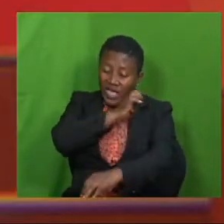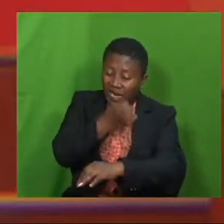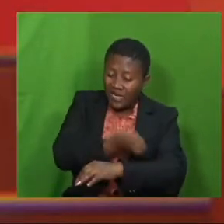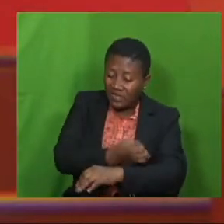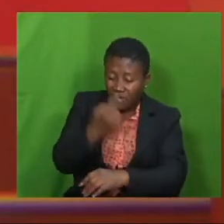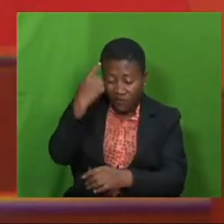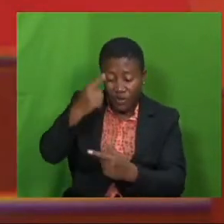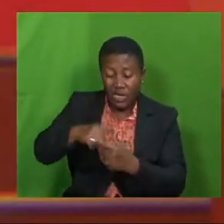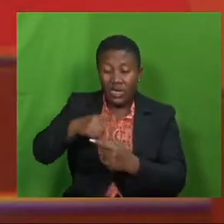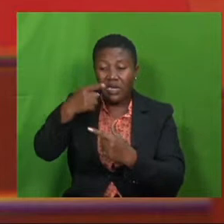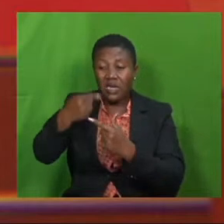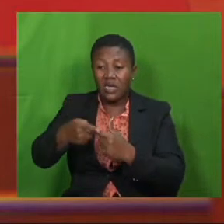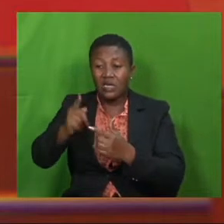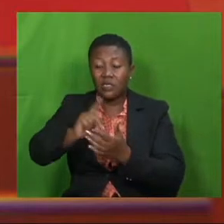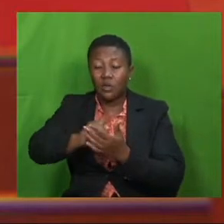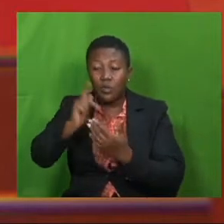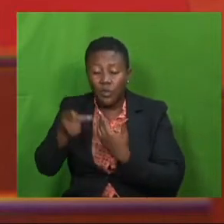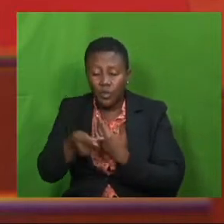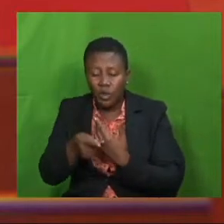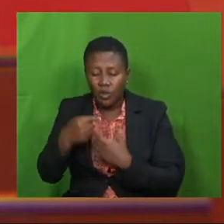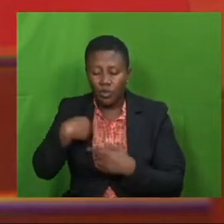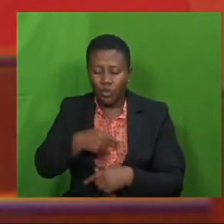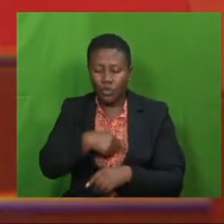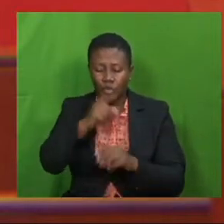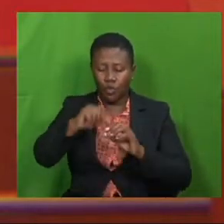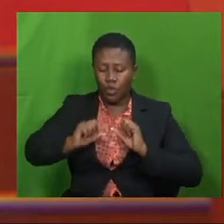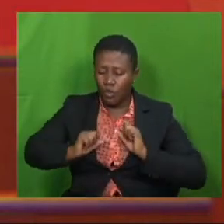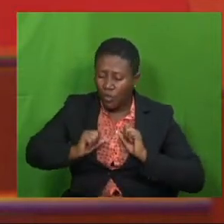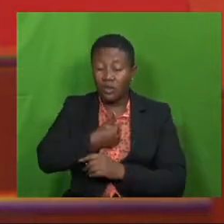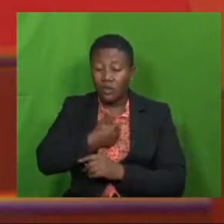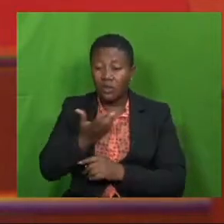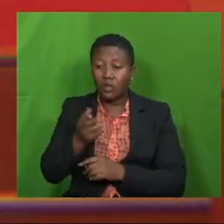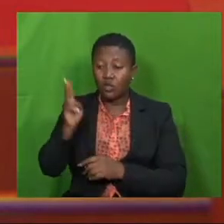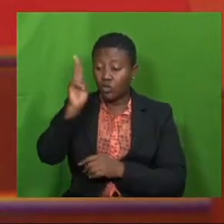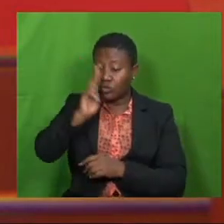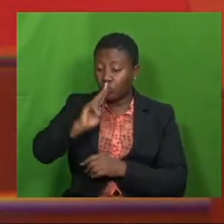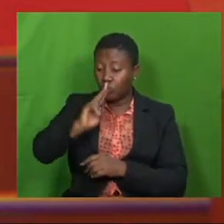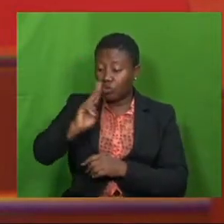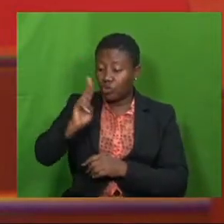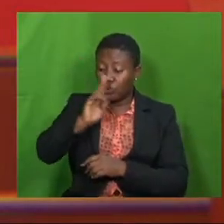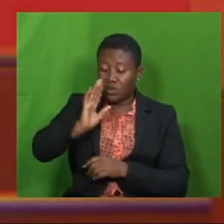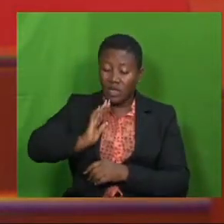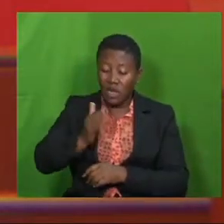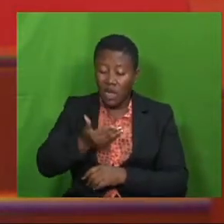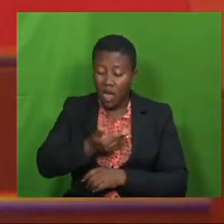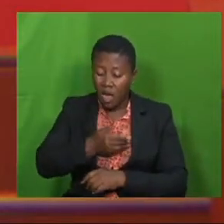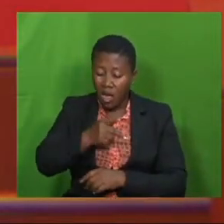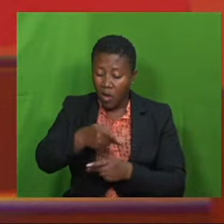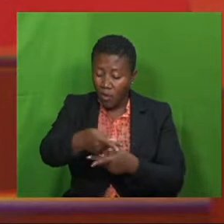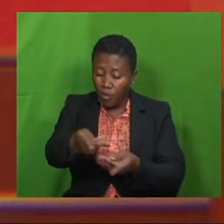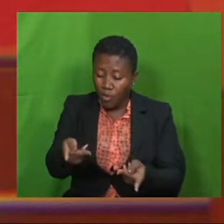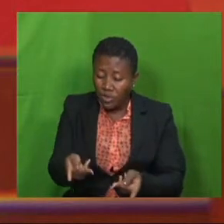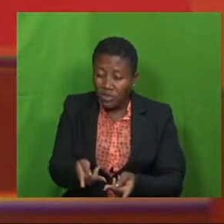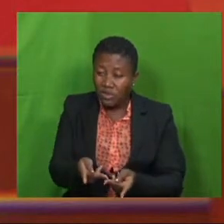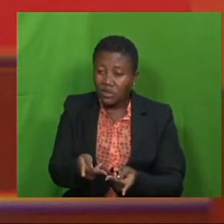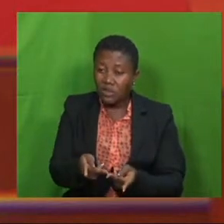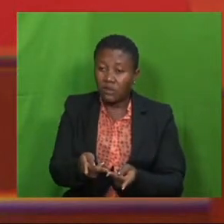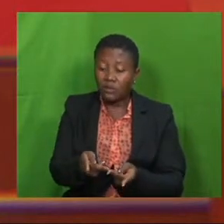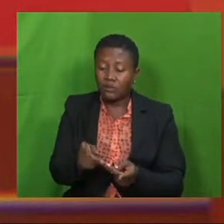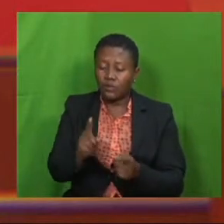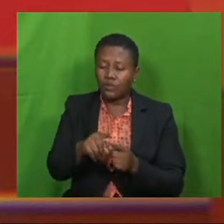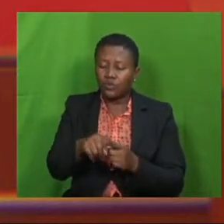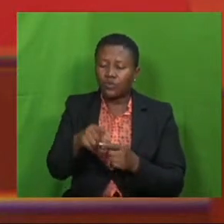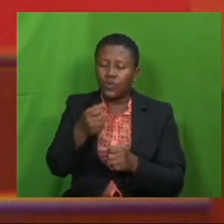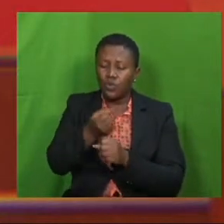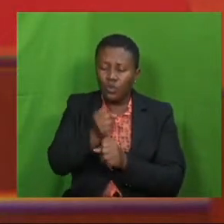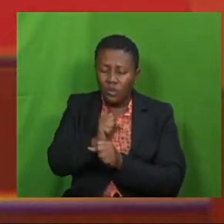us also rededicate ourselves to using our hands as members of Parliament to take those decisions